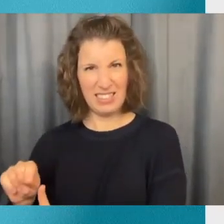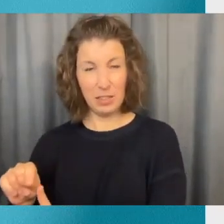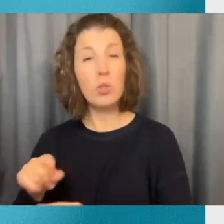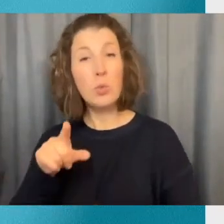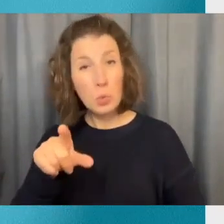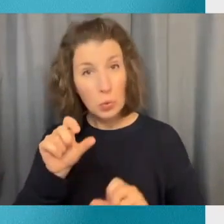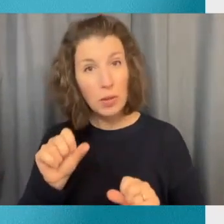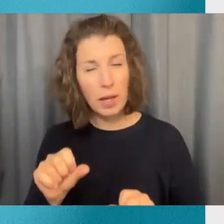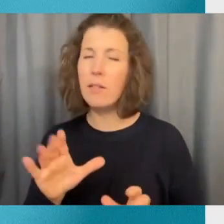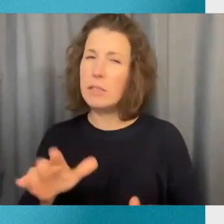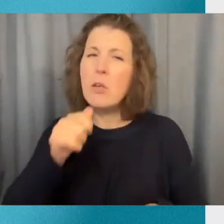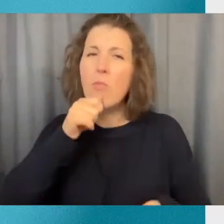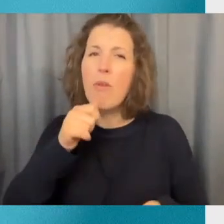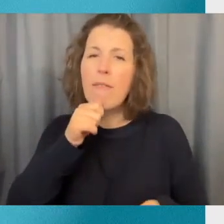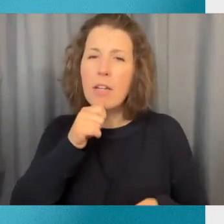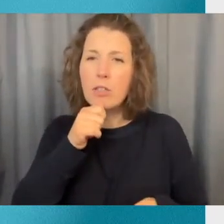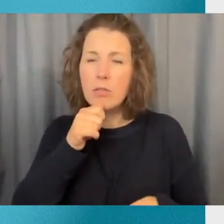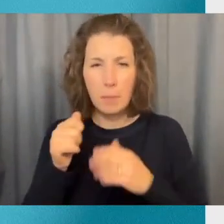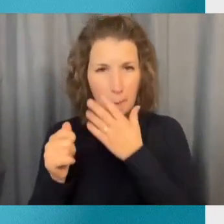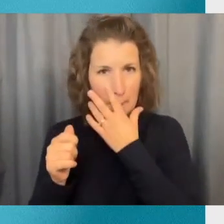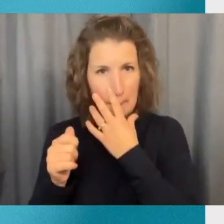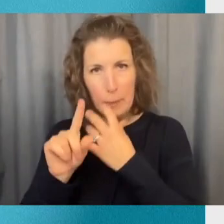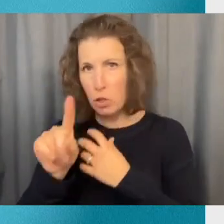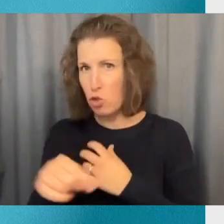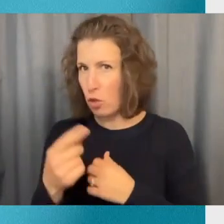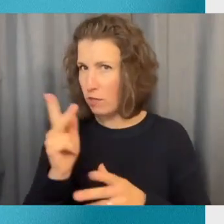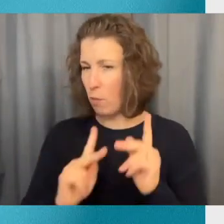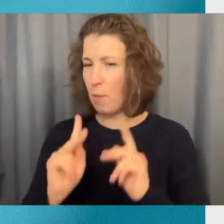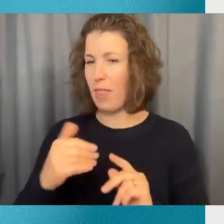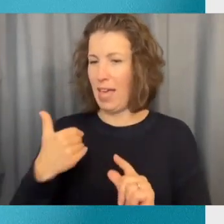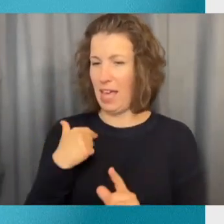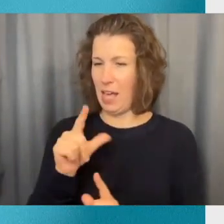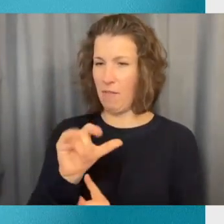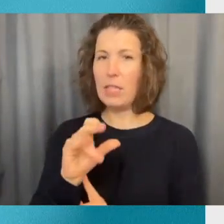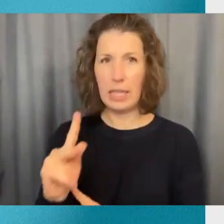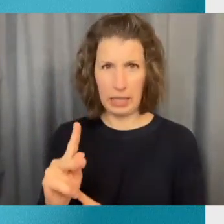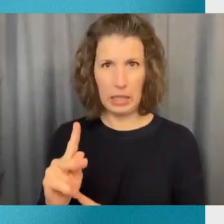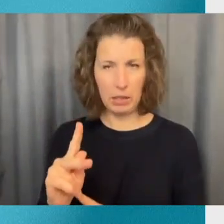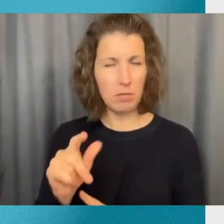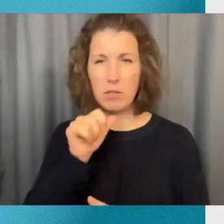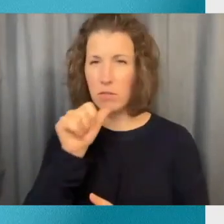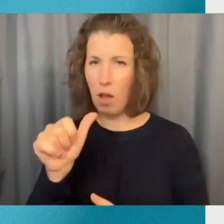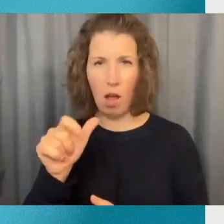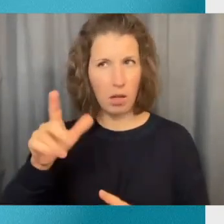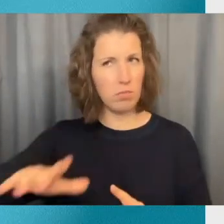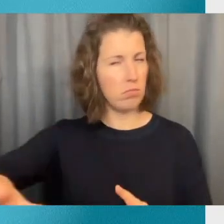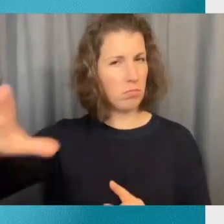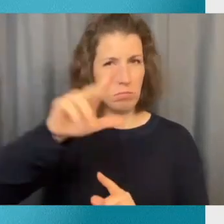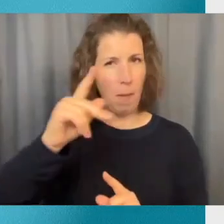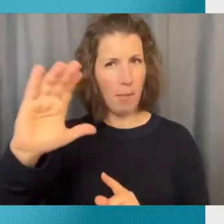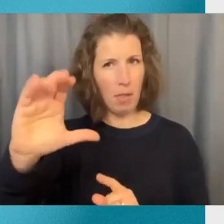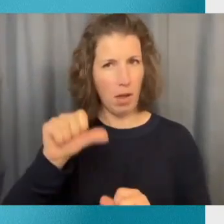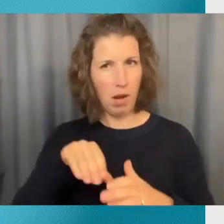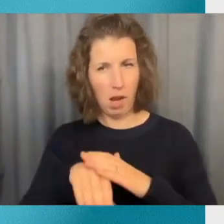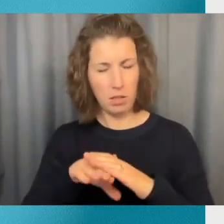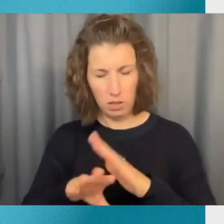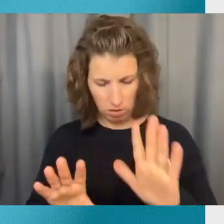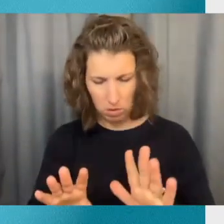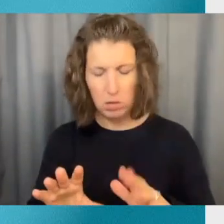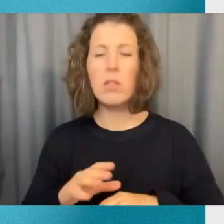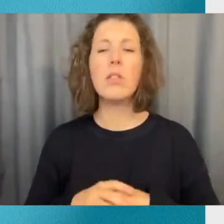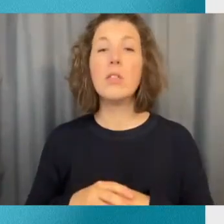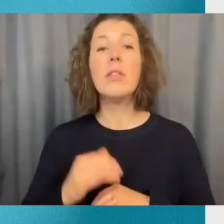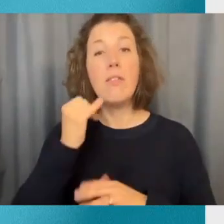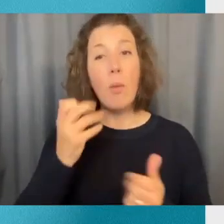this is a private, just to the people who have the link that you'll have. It's not public facing. But if you want to share